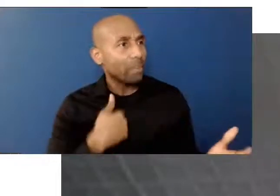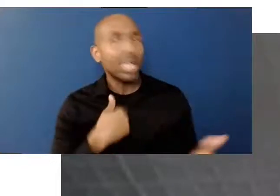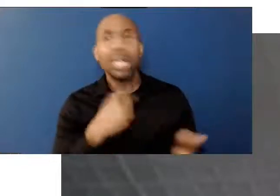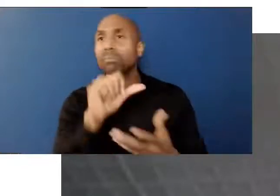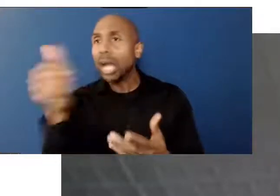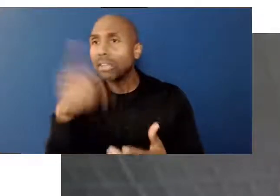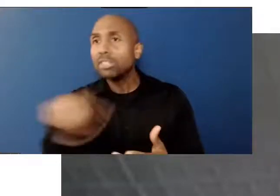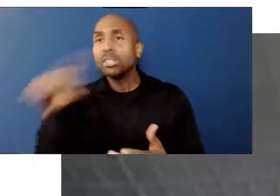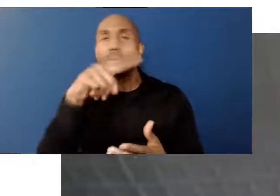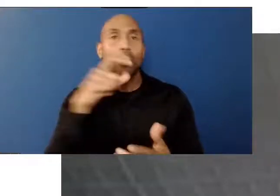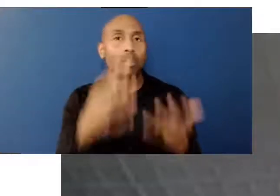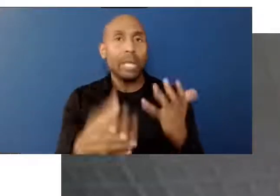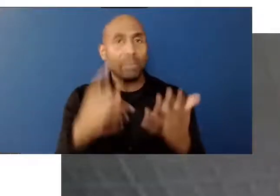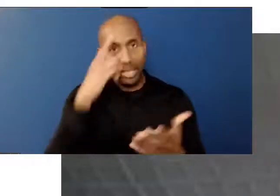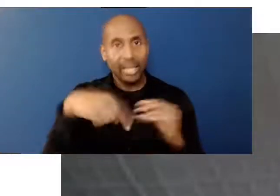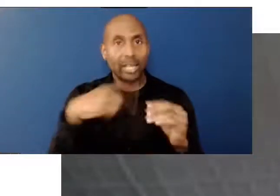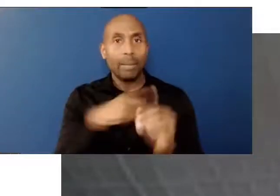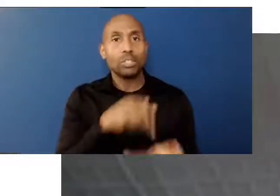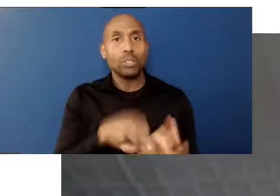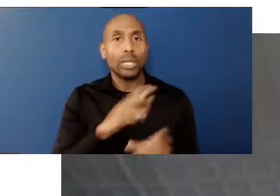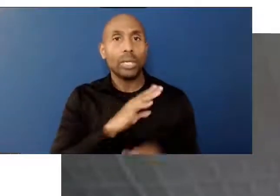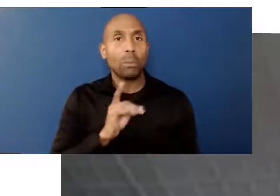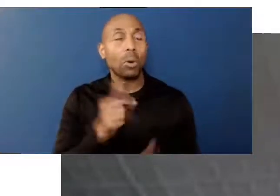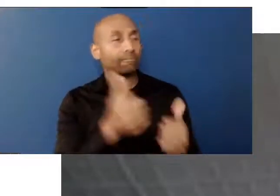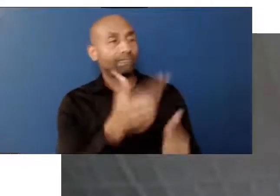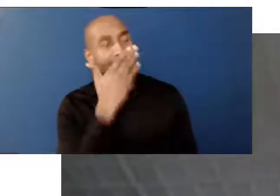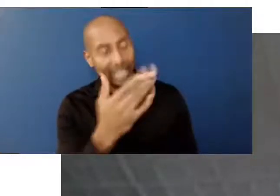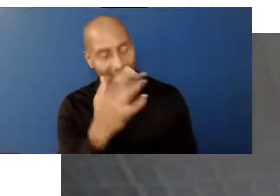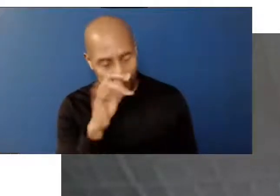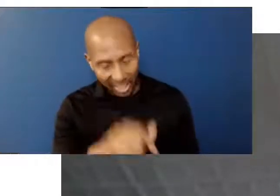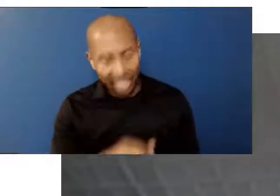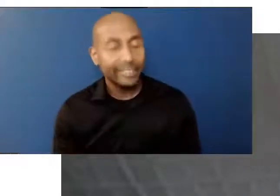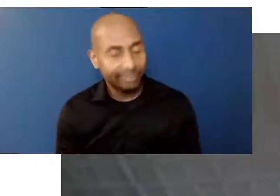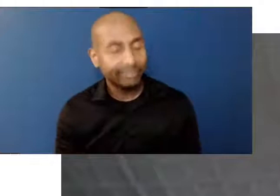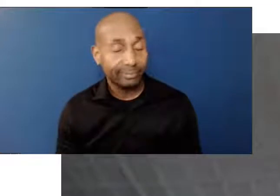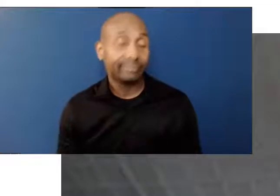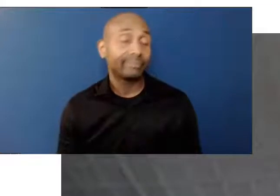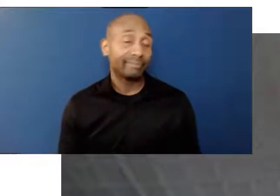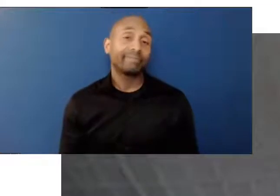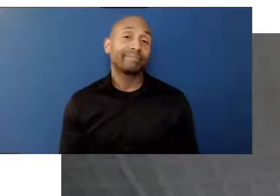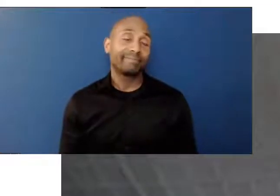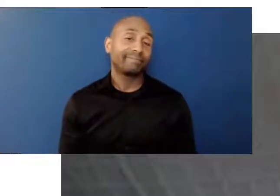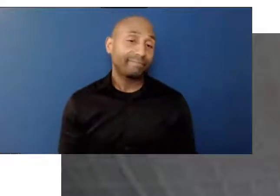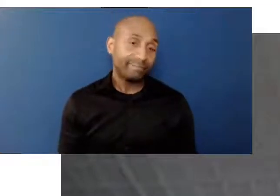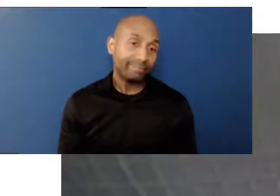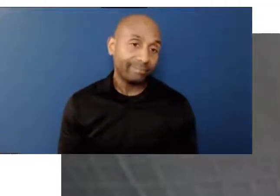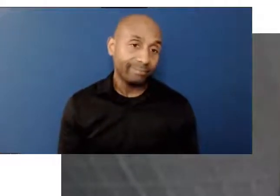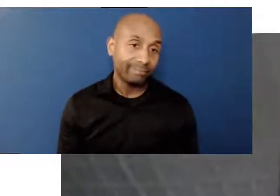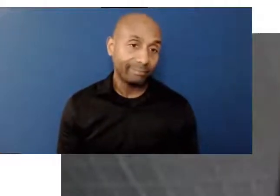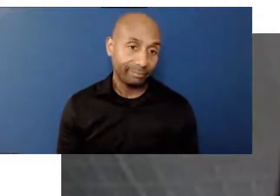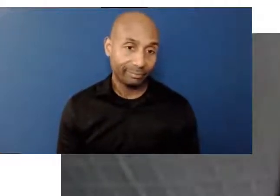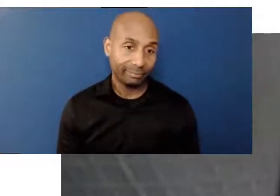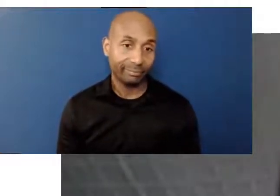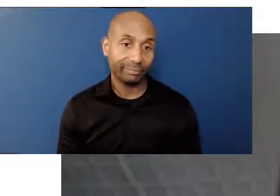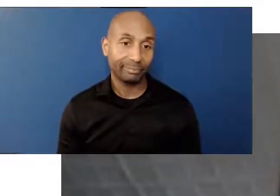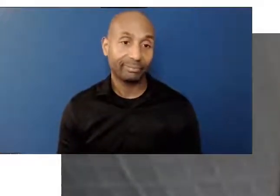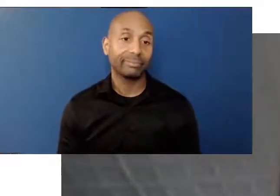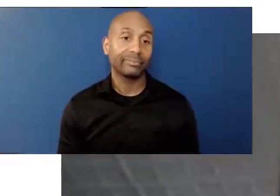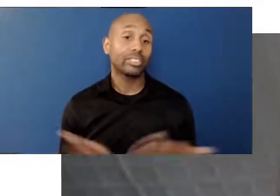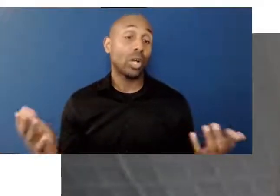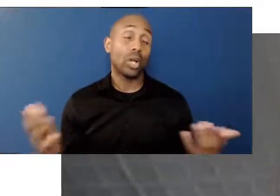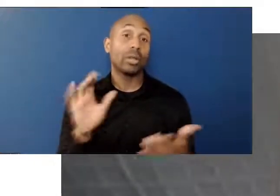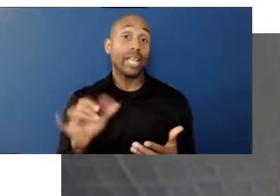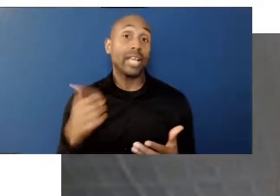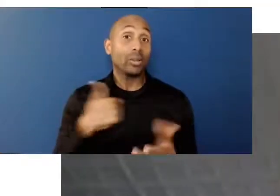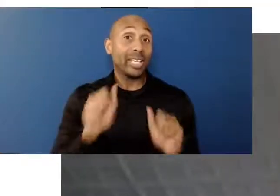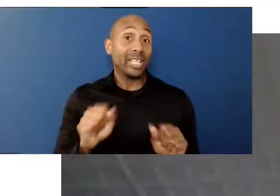consider being on that board. So thank you for that, because it's not every day that we're given the opportunity to share our